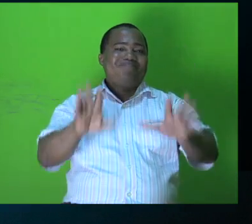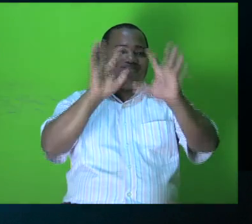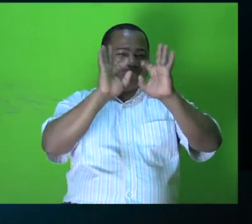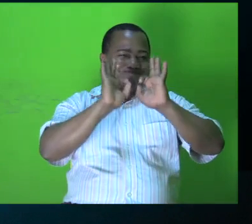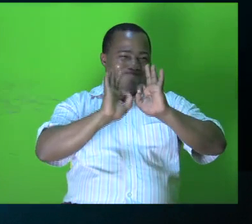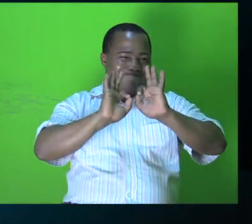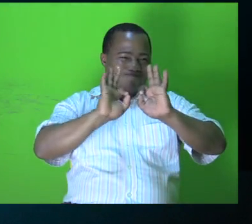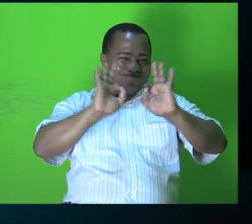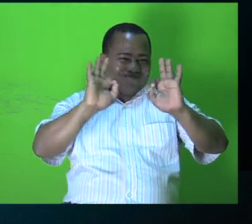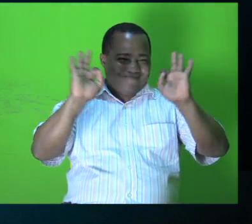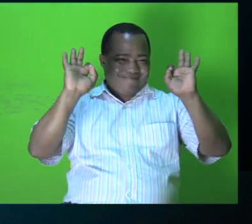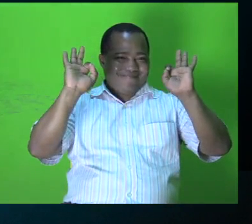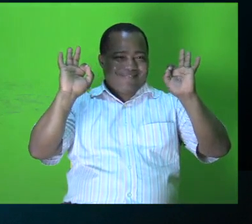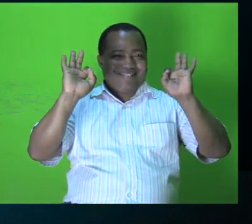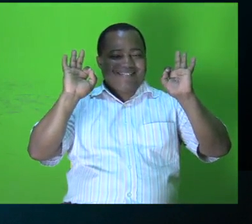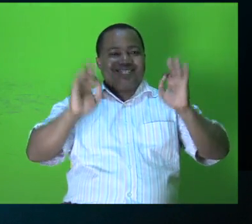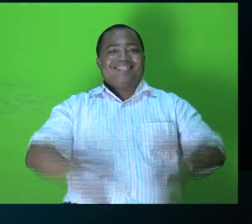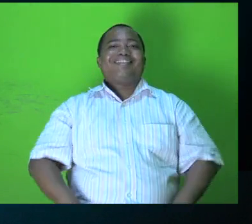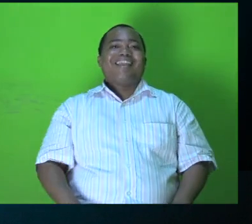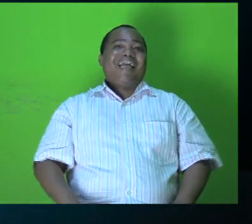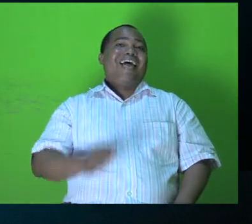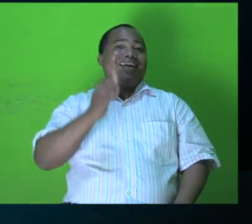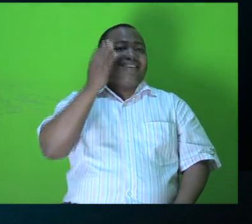Good. Thus,